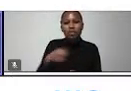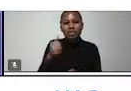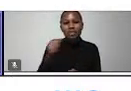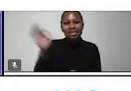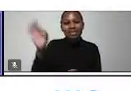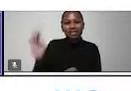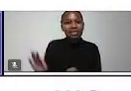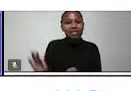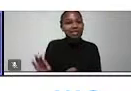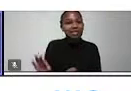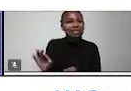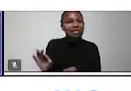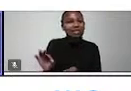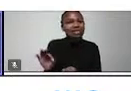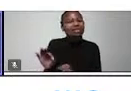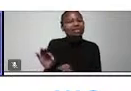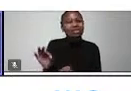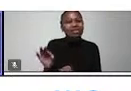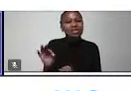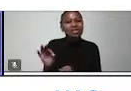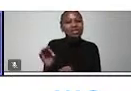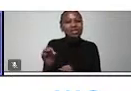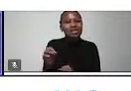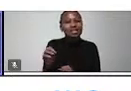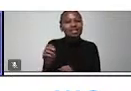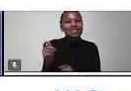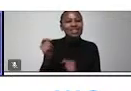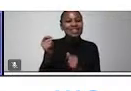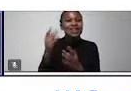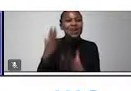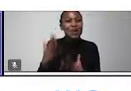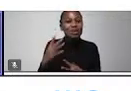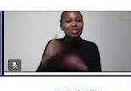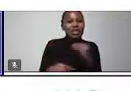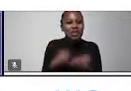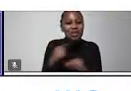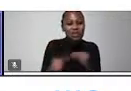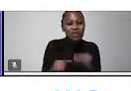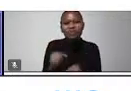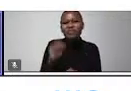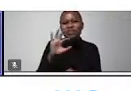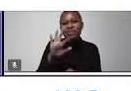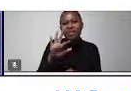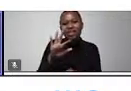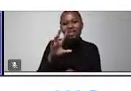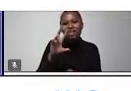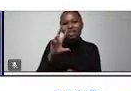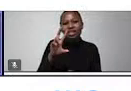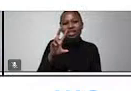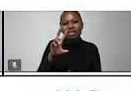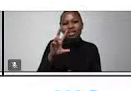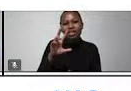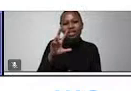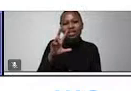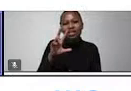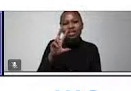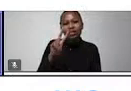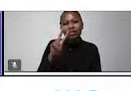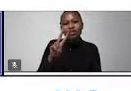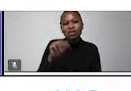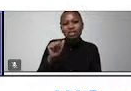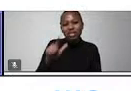5.6%, and the cost actually in there will be about 267 million rands. And